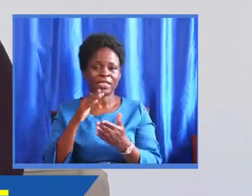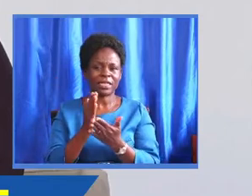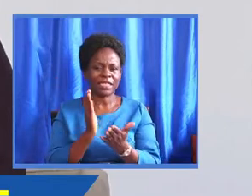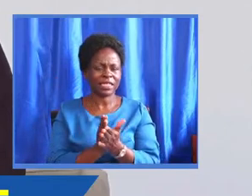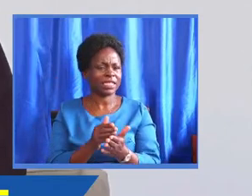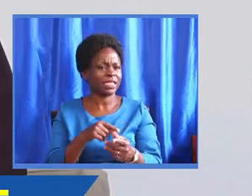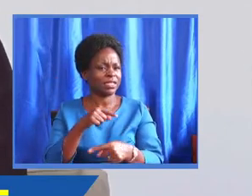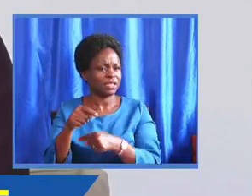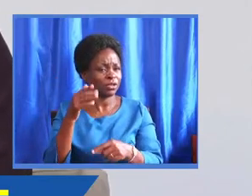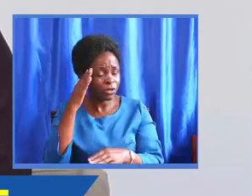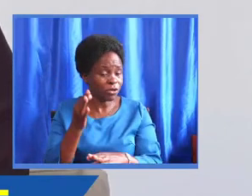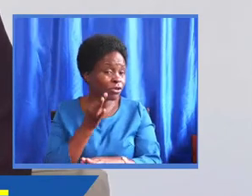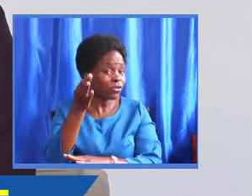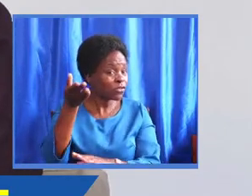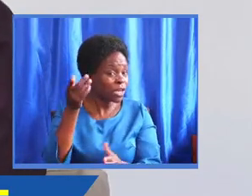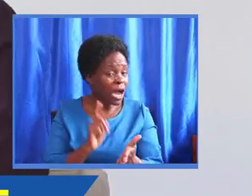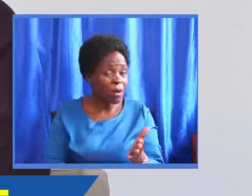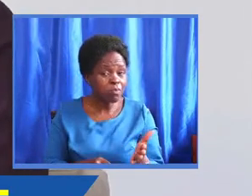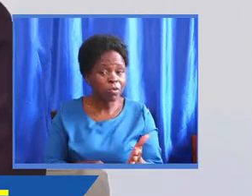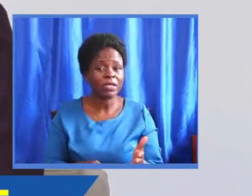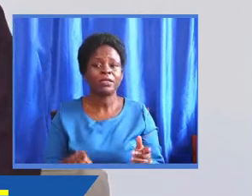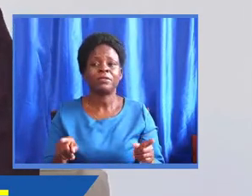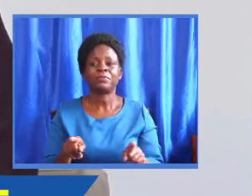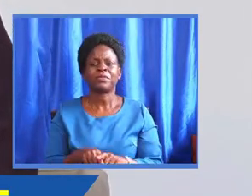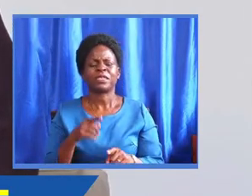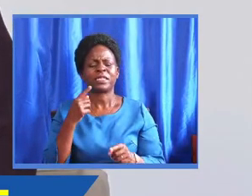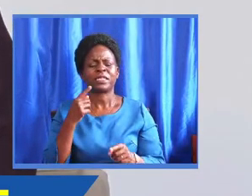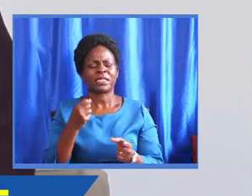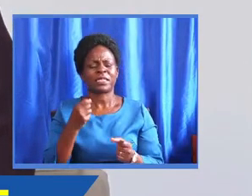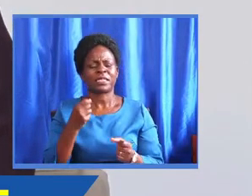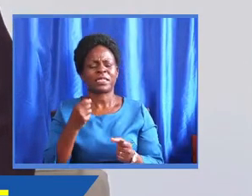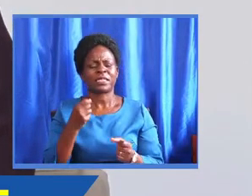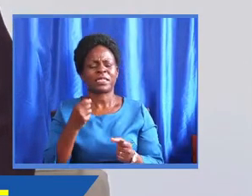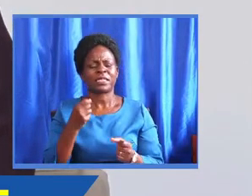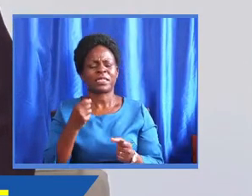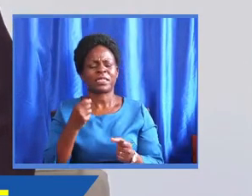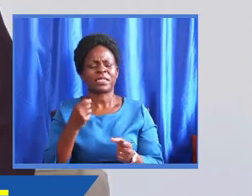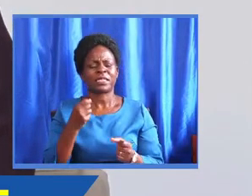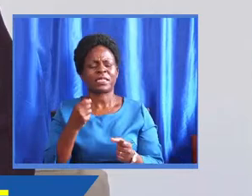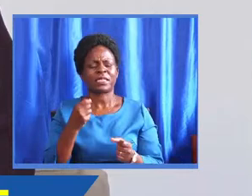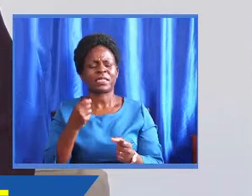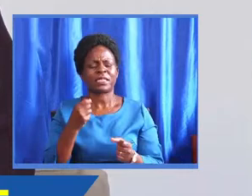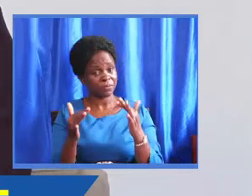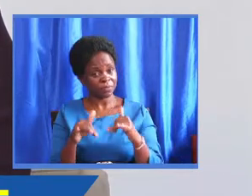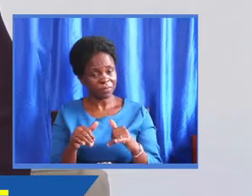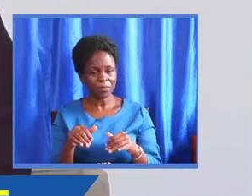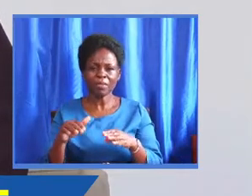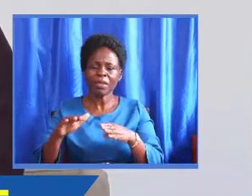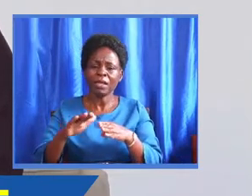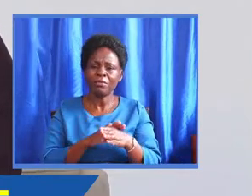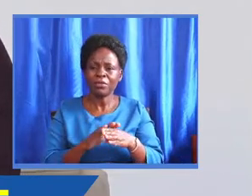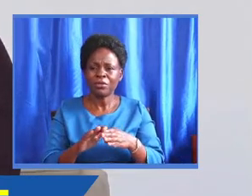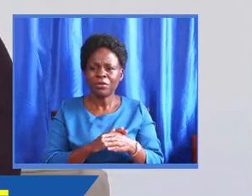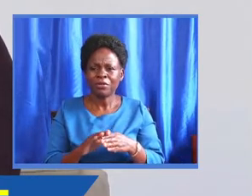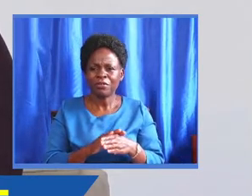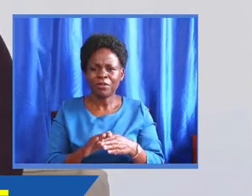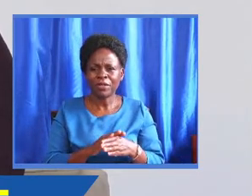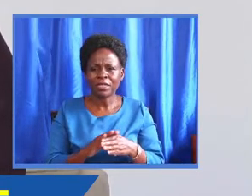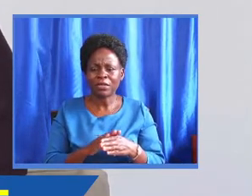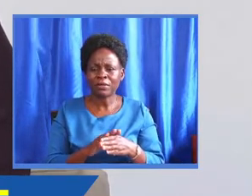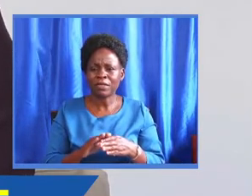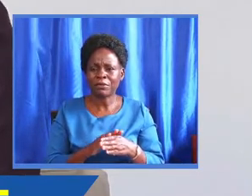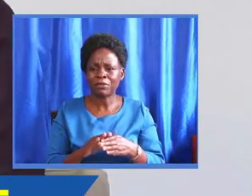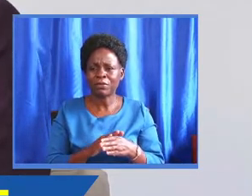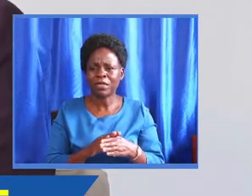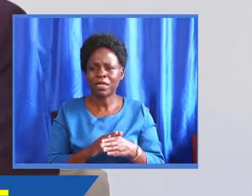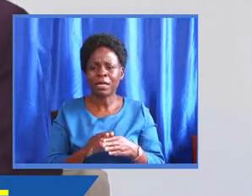goes, we don't know what the future has. And of course, we've seen so many things changing. Yes, it has gone down in terms of the business in the central business